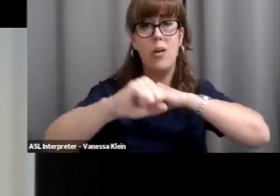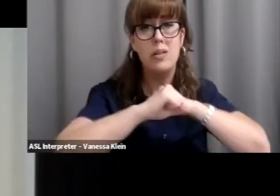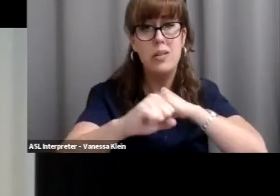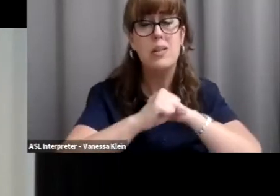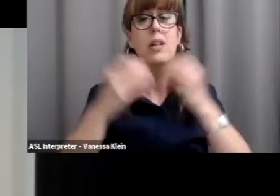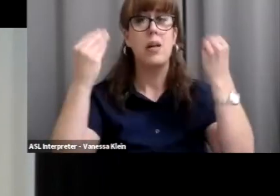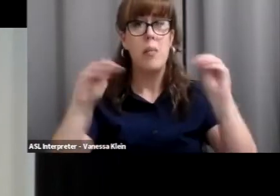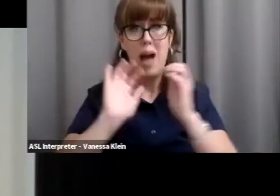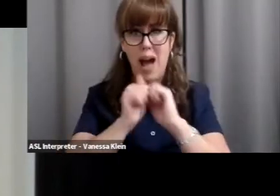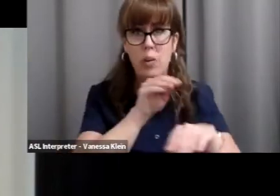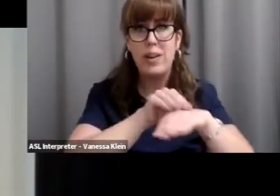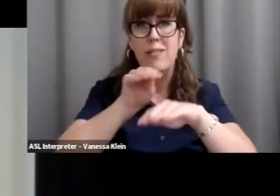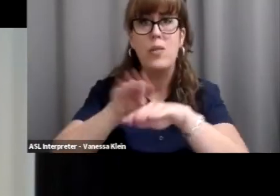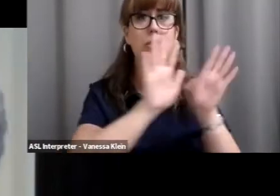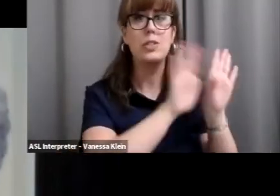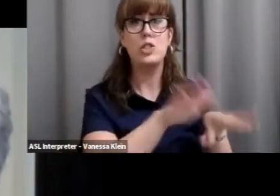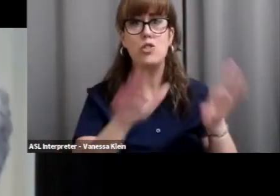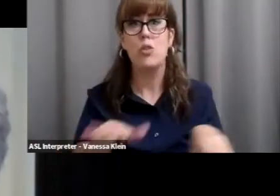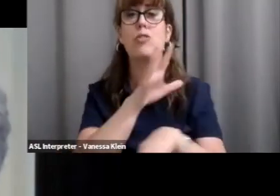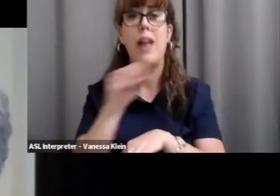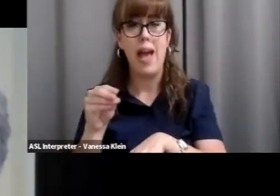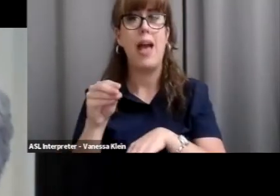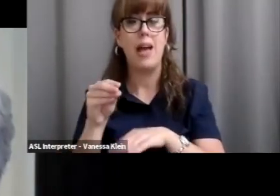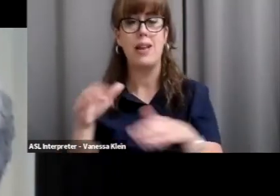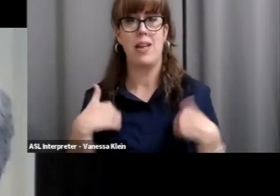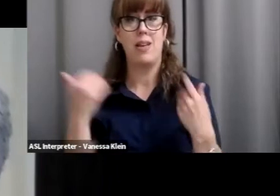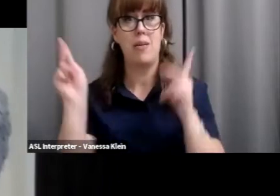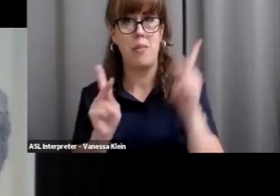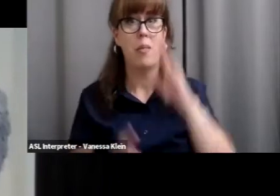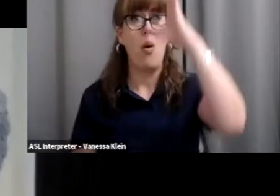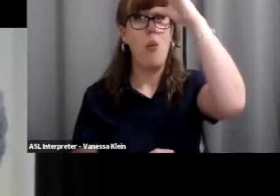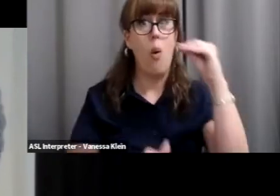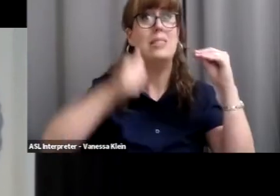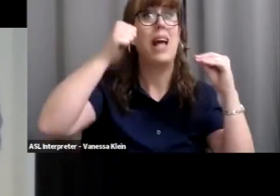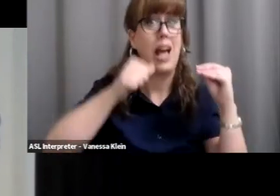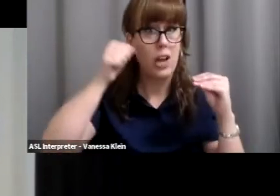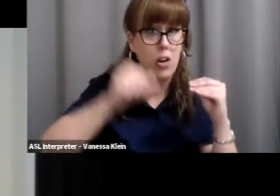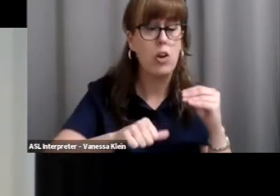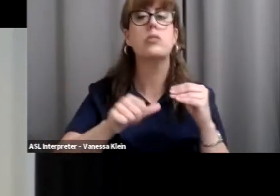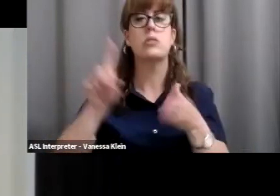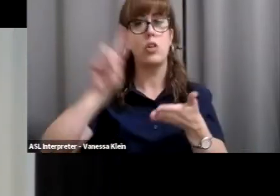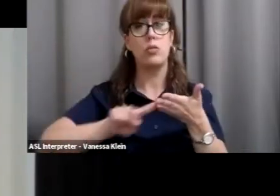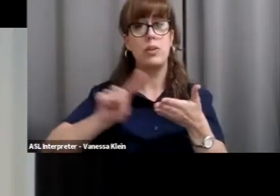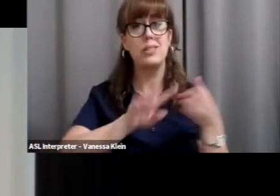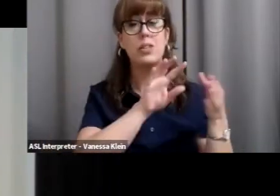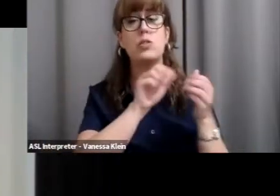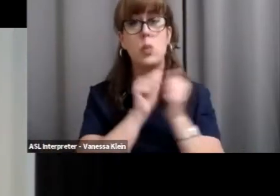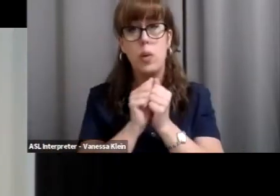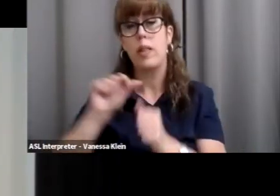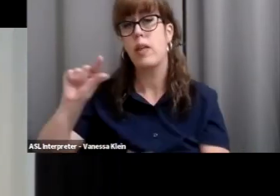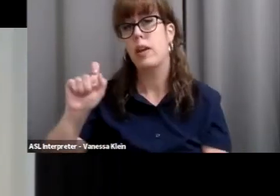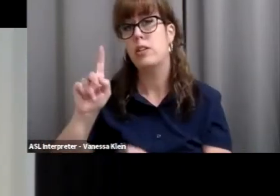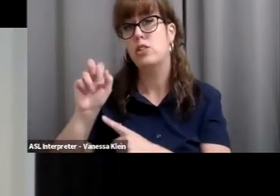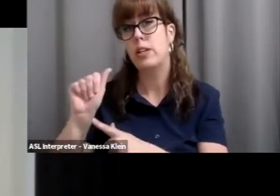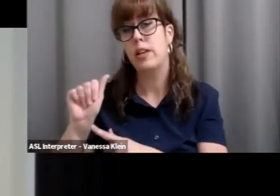boys and girls. The study with the Gina Davis Institute on Gender in Media to measure the level and type